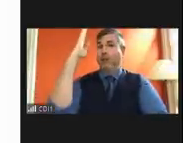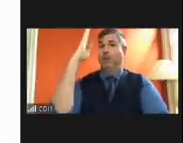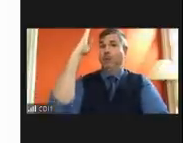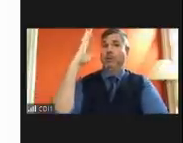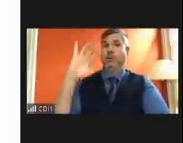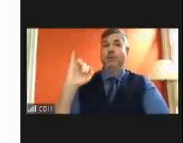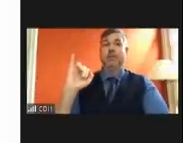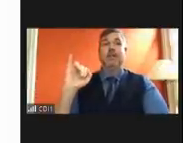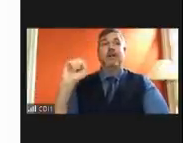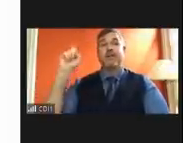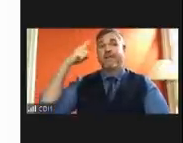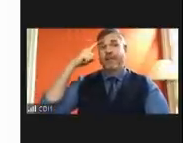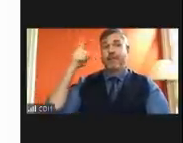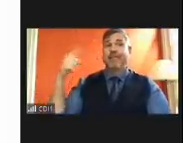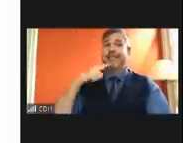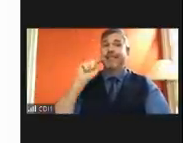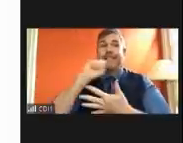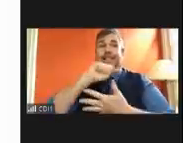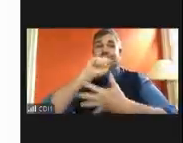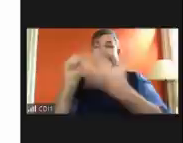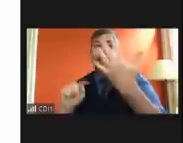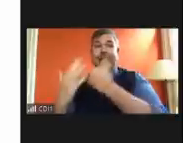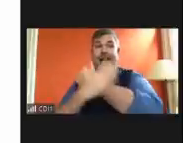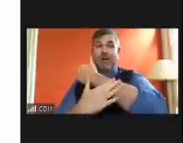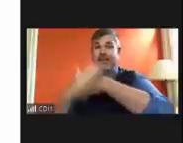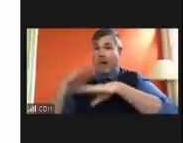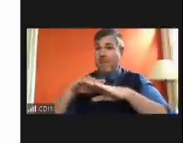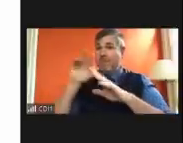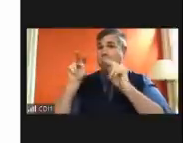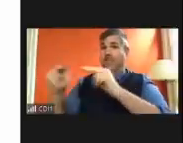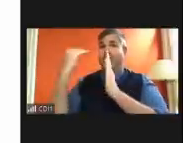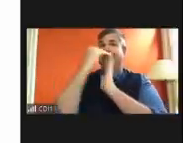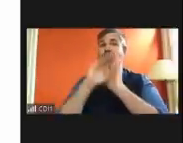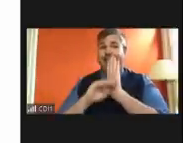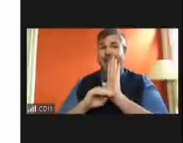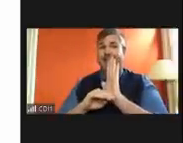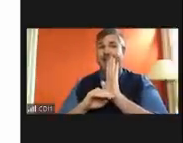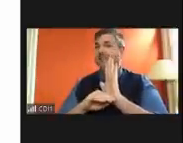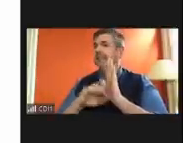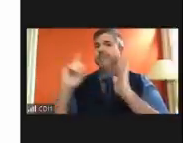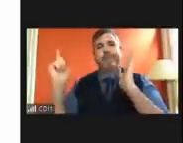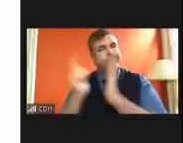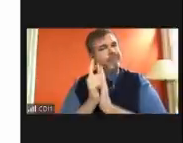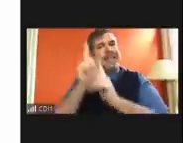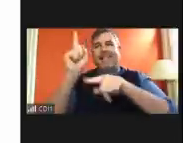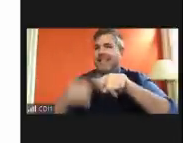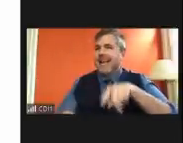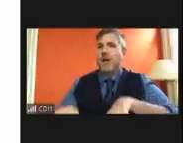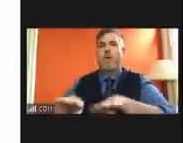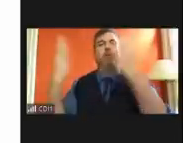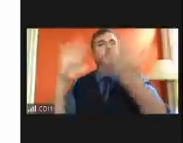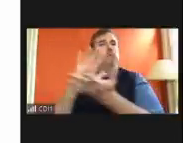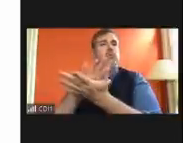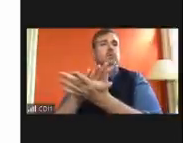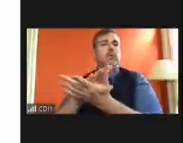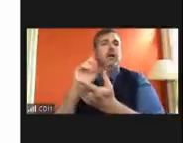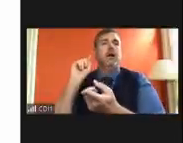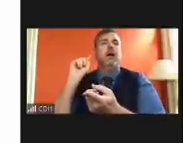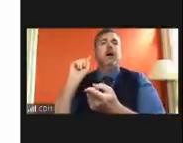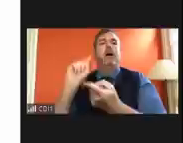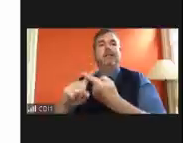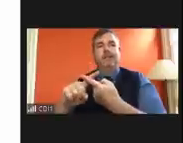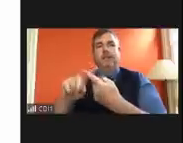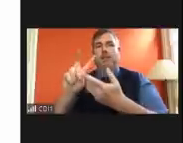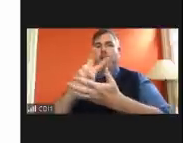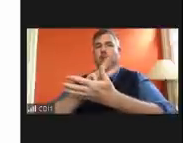list may not open schools until they are at least 2 weeks off of the monitoring list. And